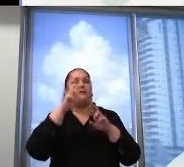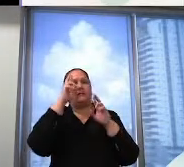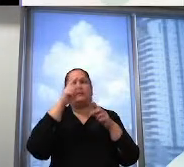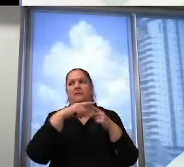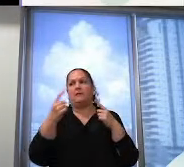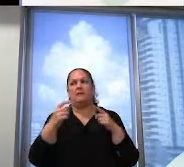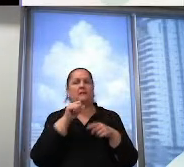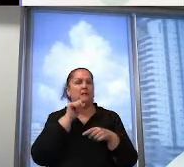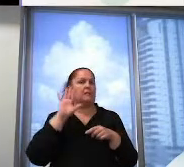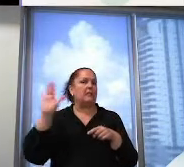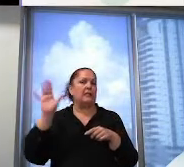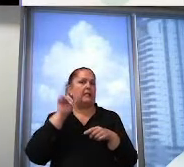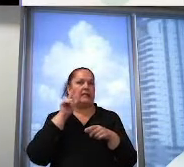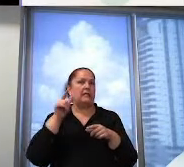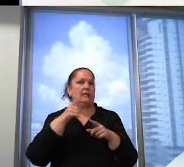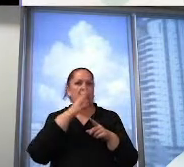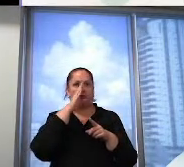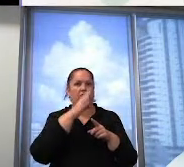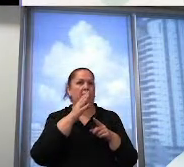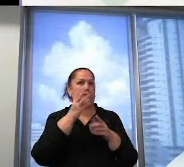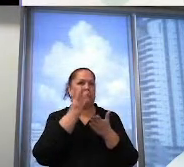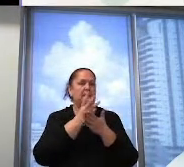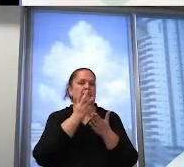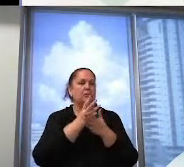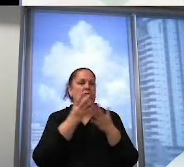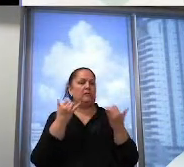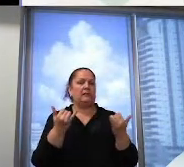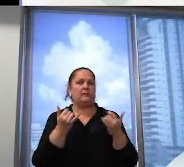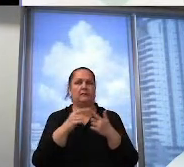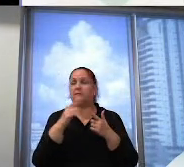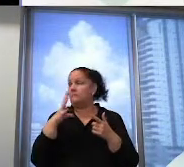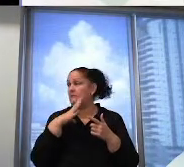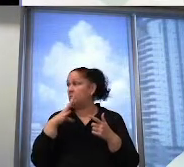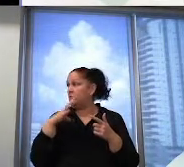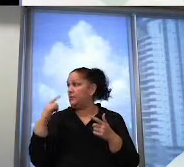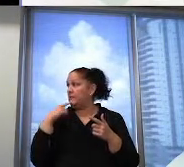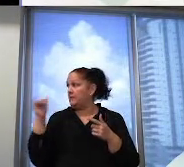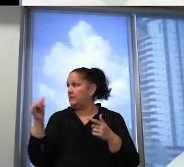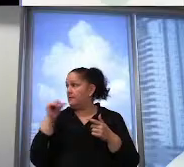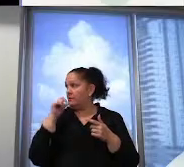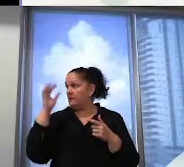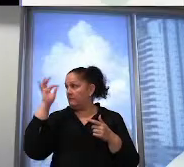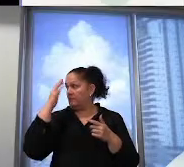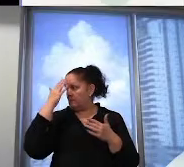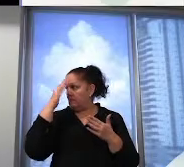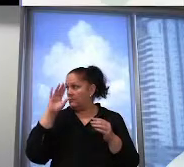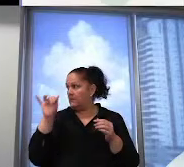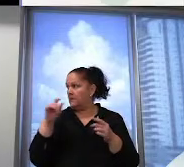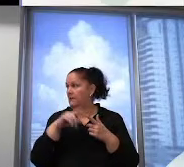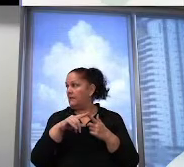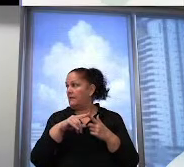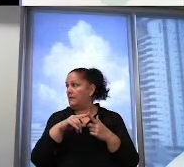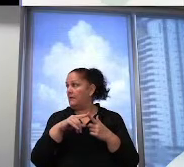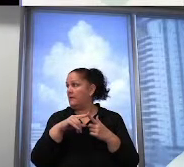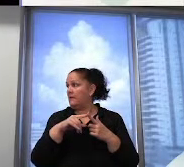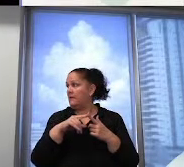Mercado. respectfully, it's beyond the scope of his direct testimony in this proceeding. Okay, well, he can say that. Is that something you don't know anything